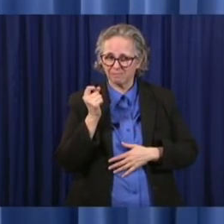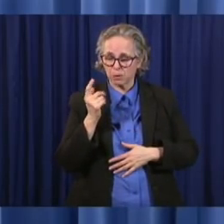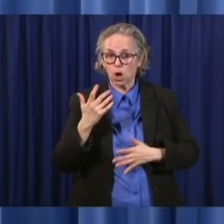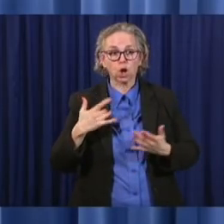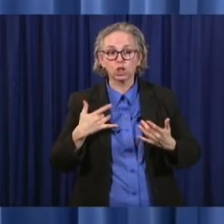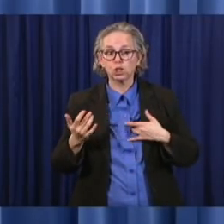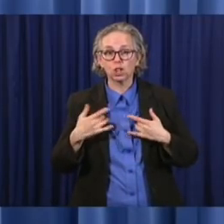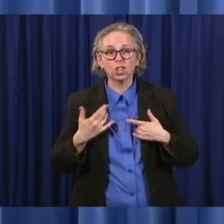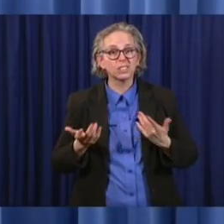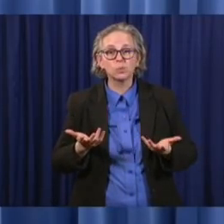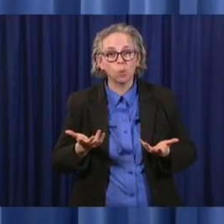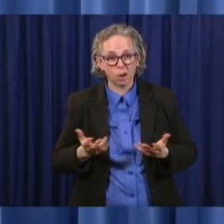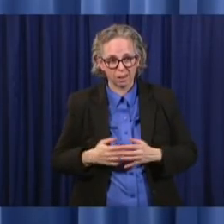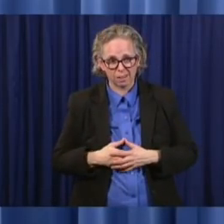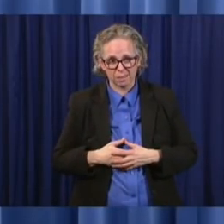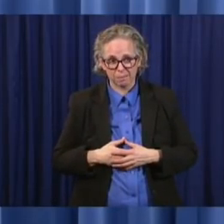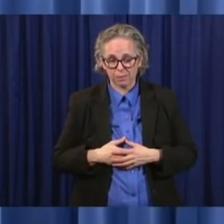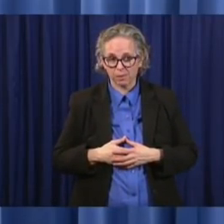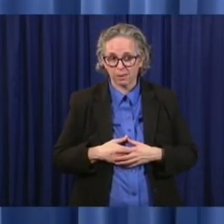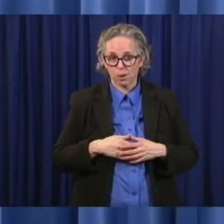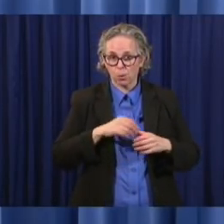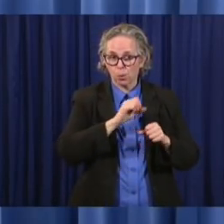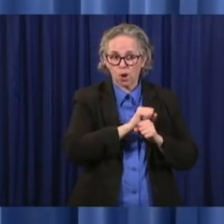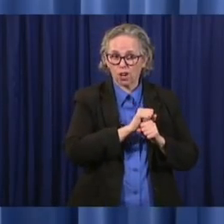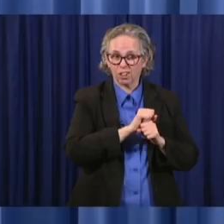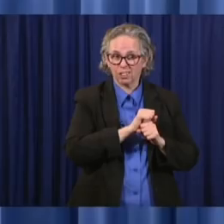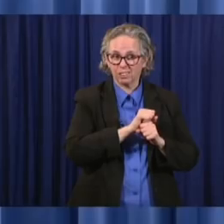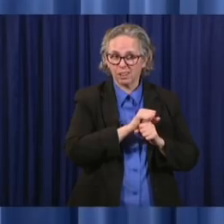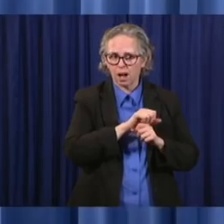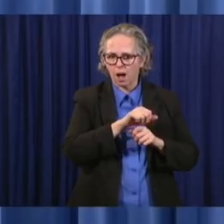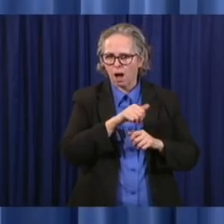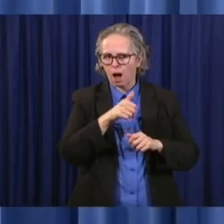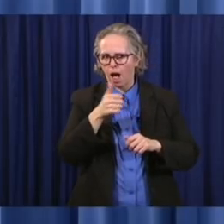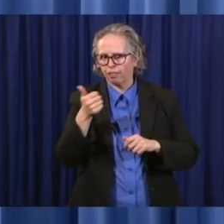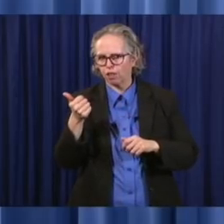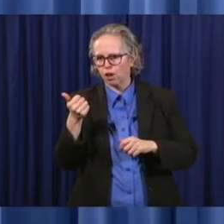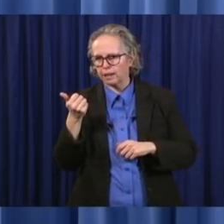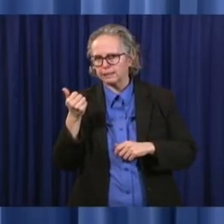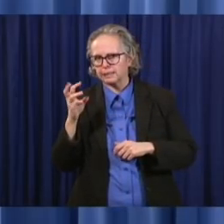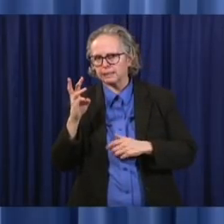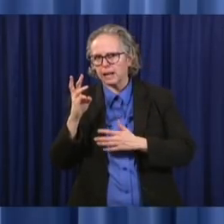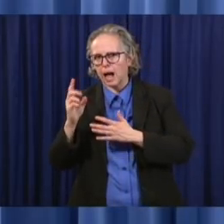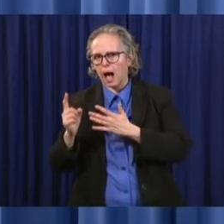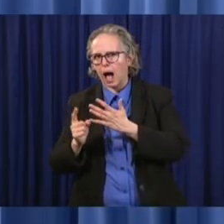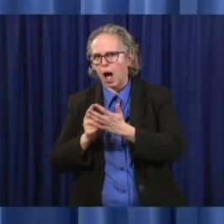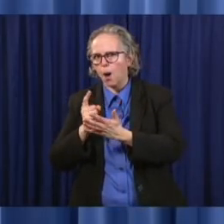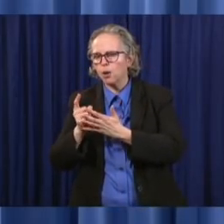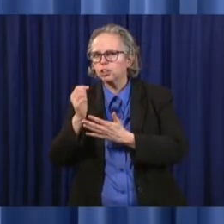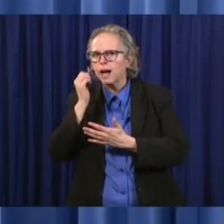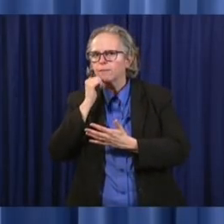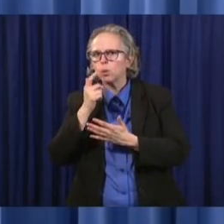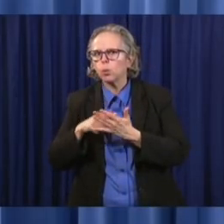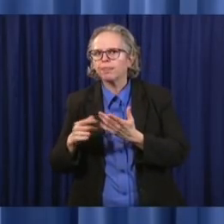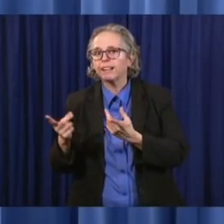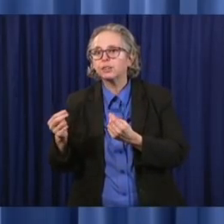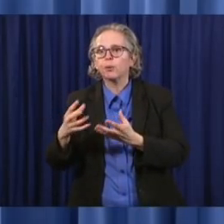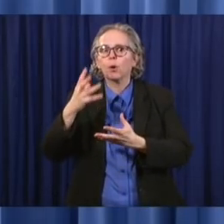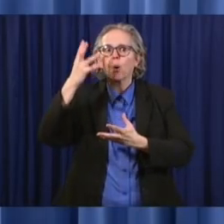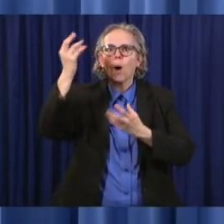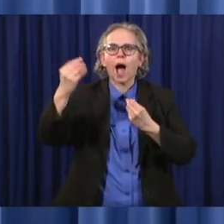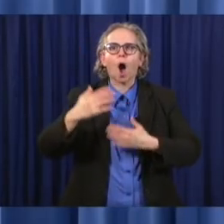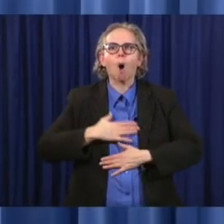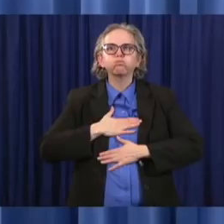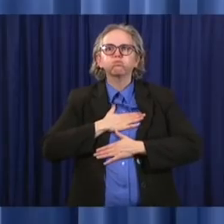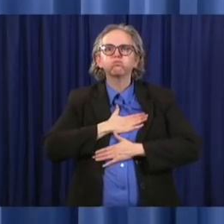day. And that really lies, again, with each and every one of us. So